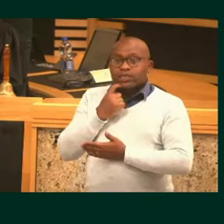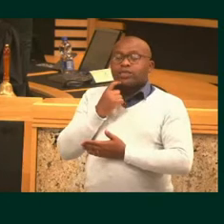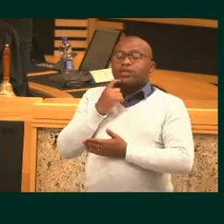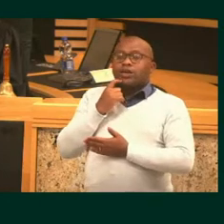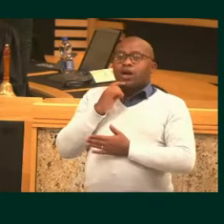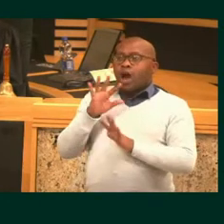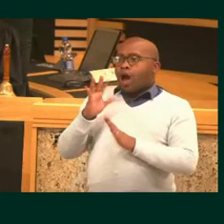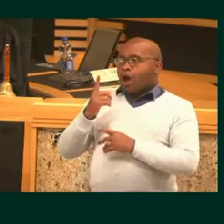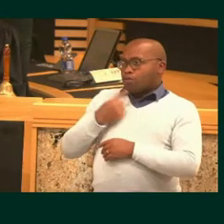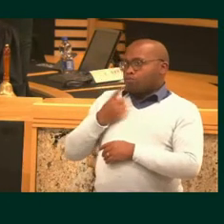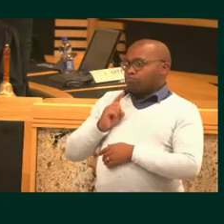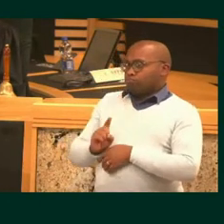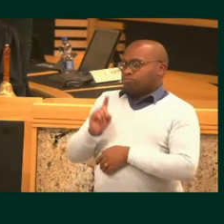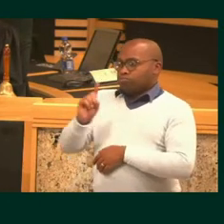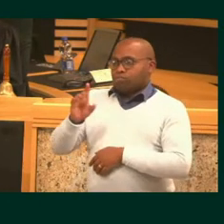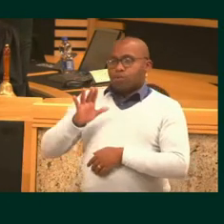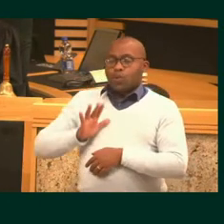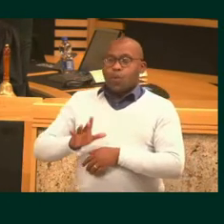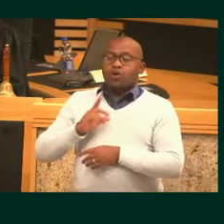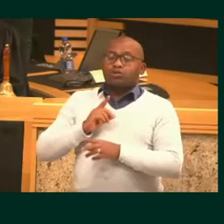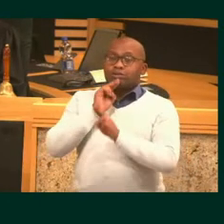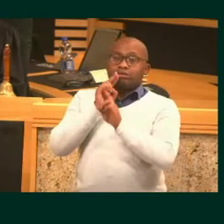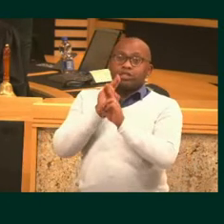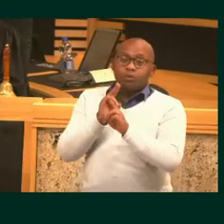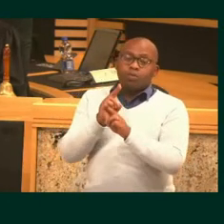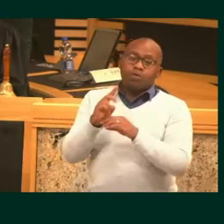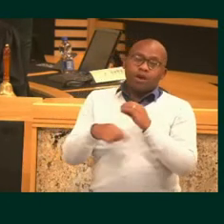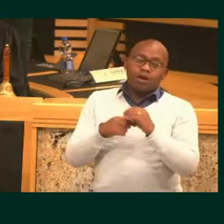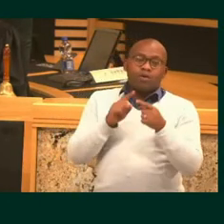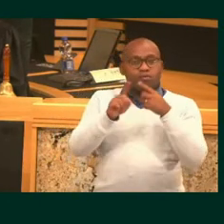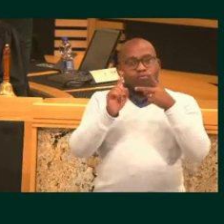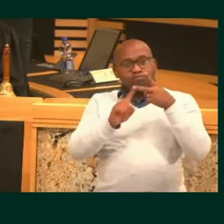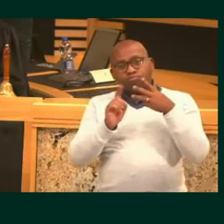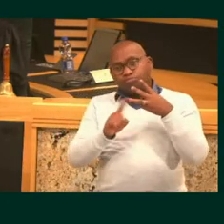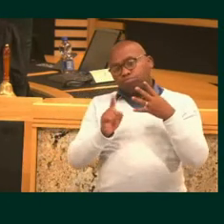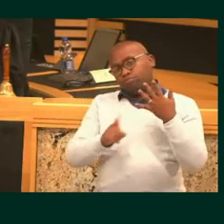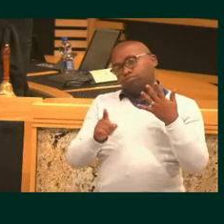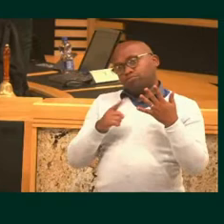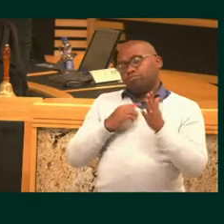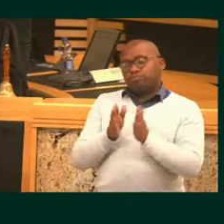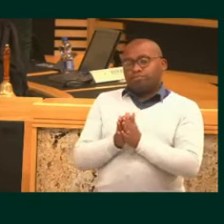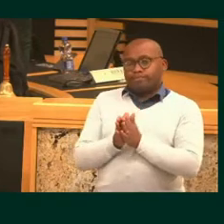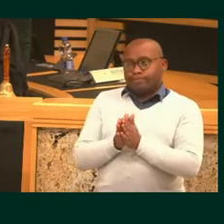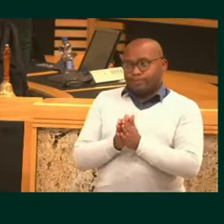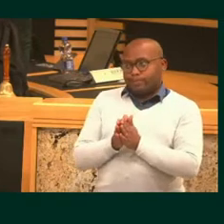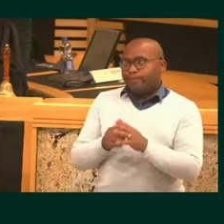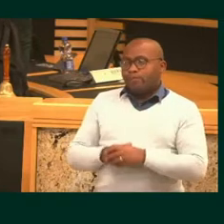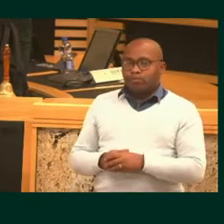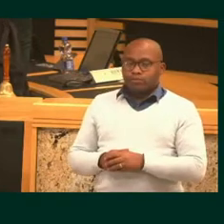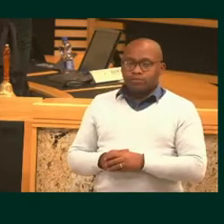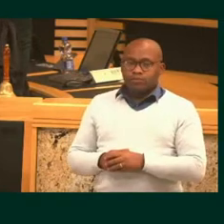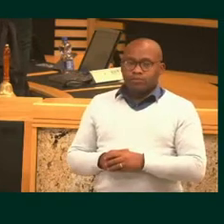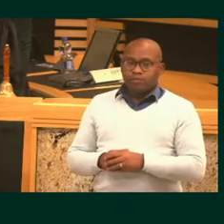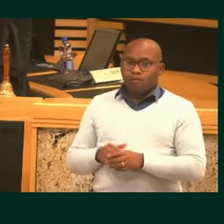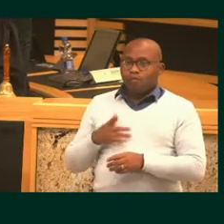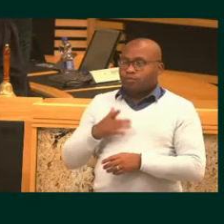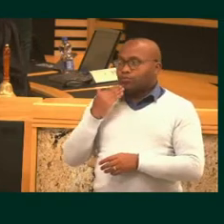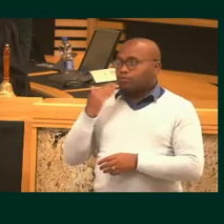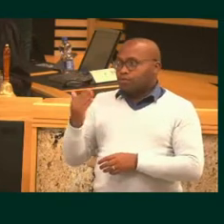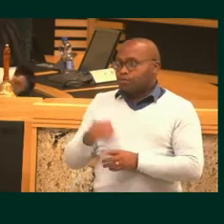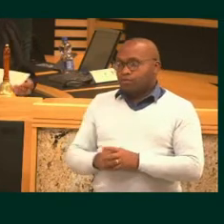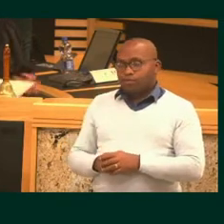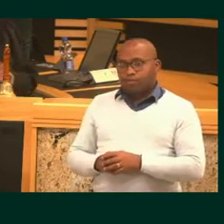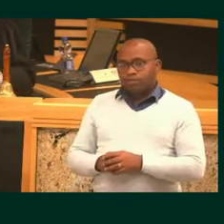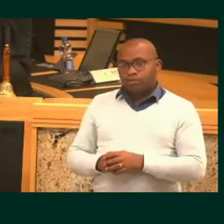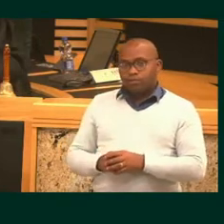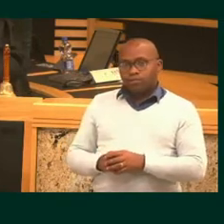incidents and authorities to report promptly I saw move speaker thank you very much honorable deputy